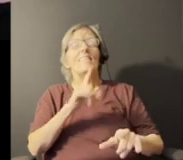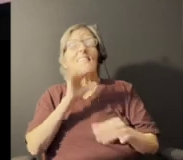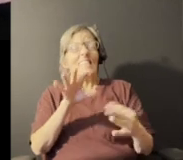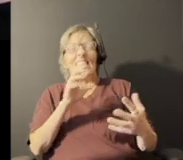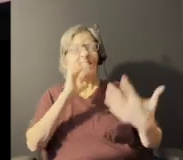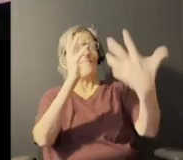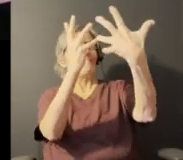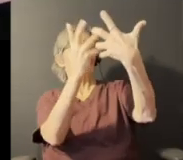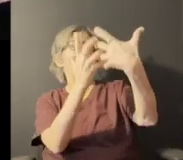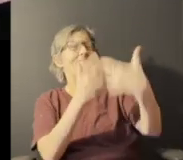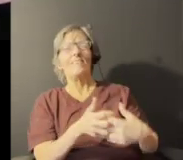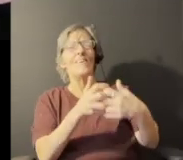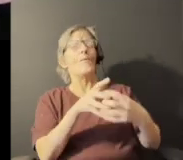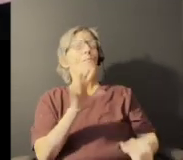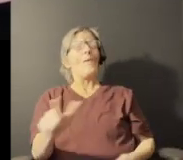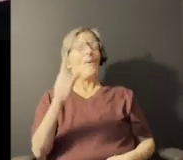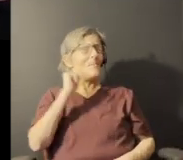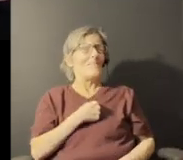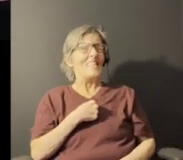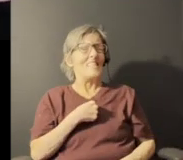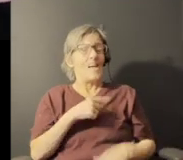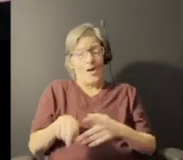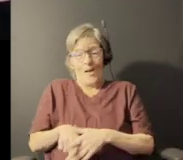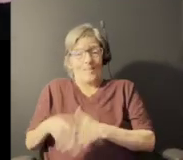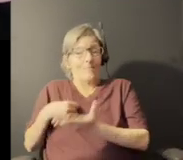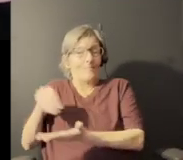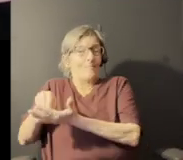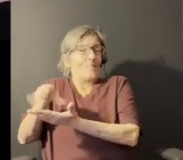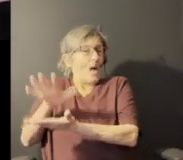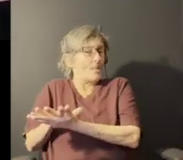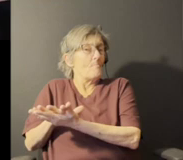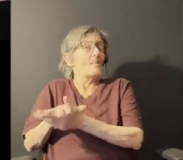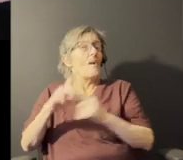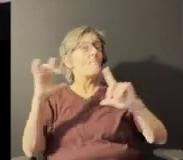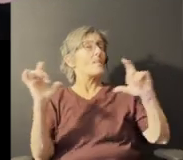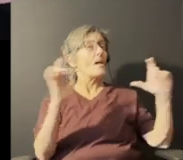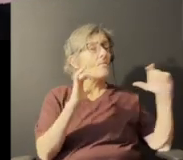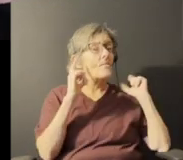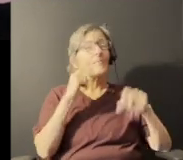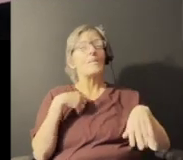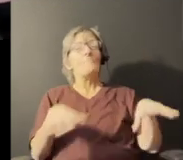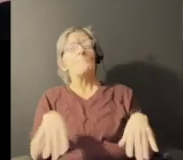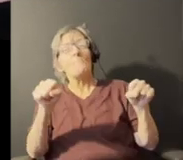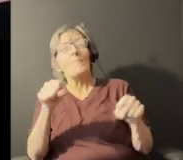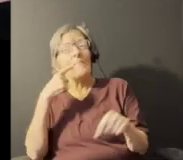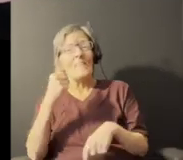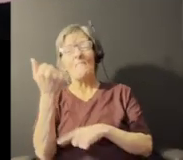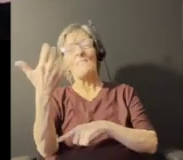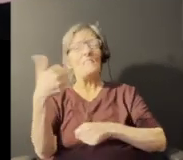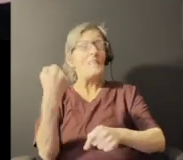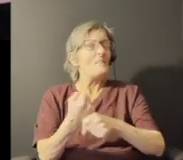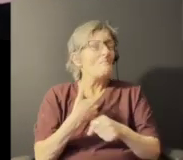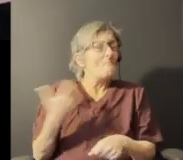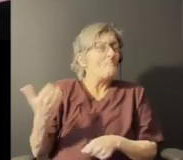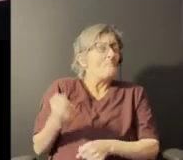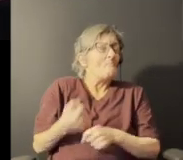just all fit really well for me. I got started as a documentary photographer and did that for like